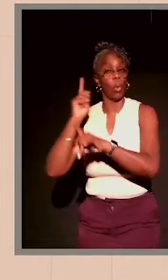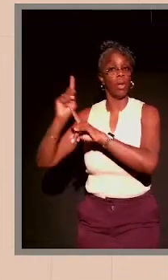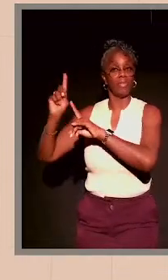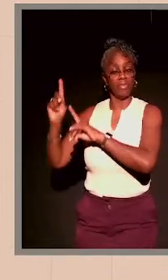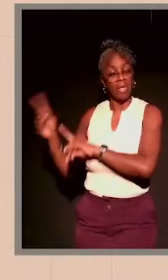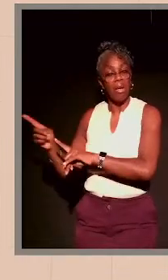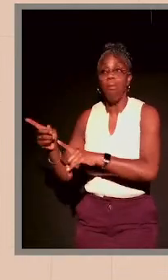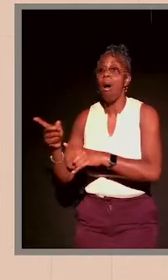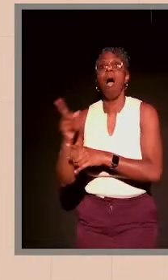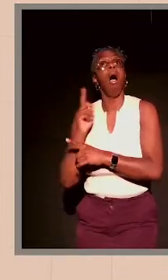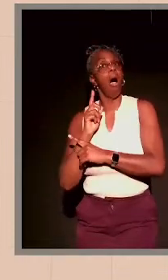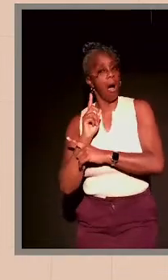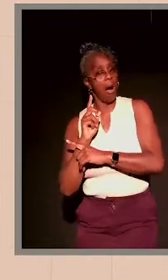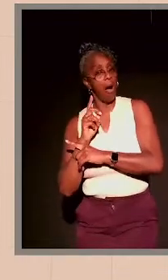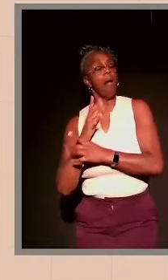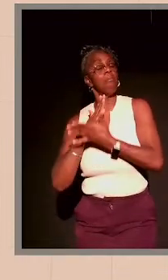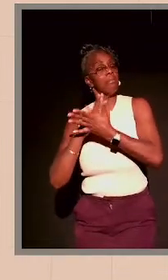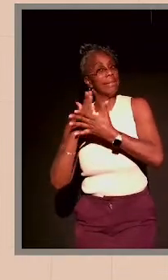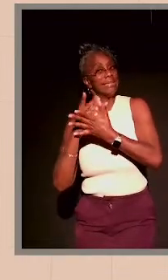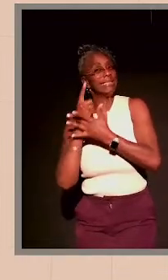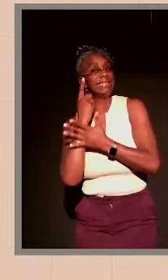you can see